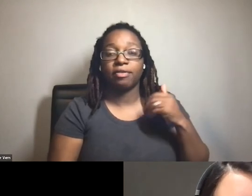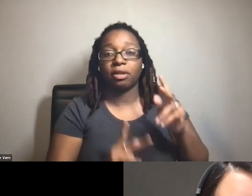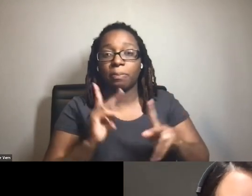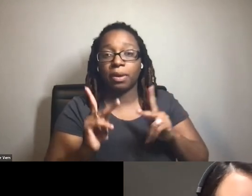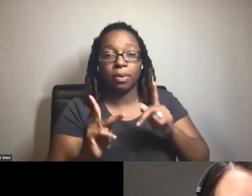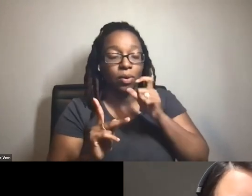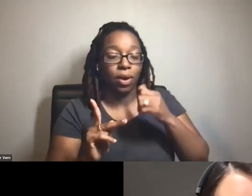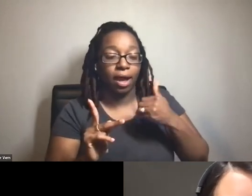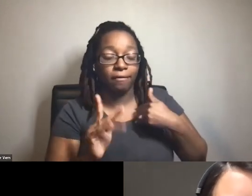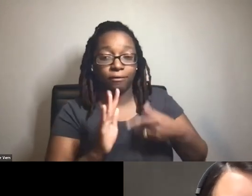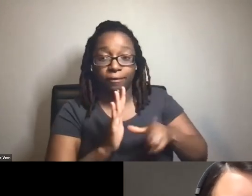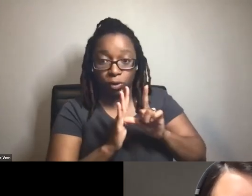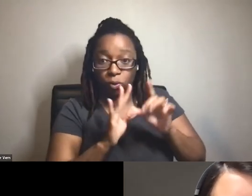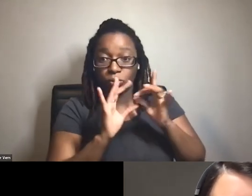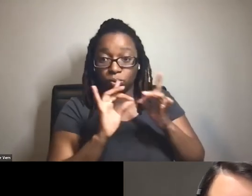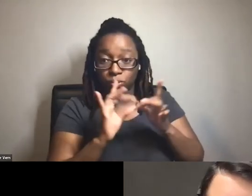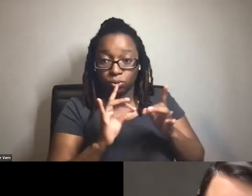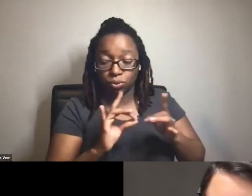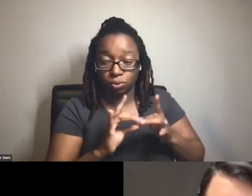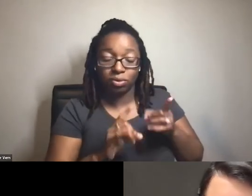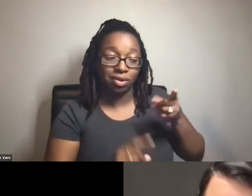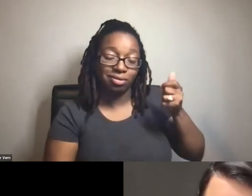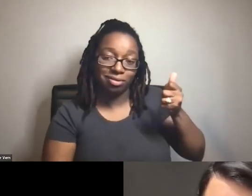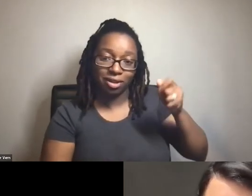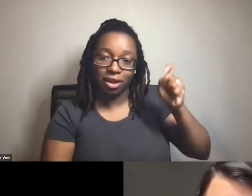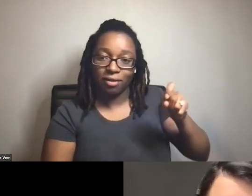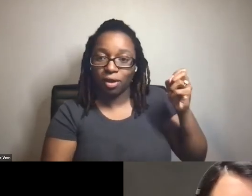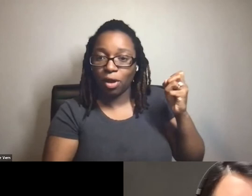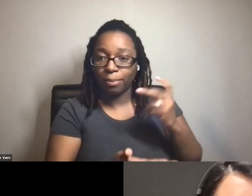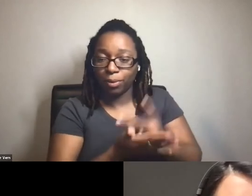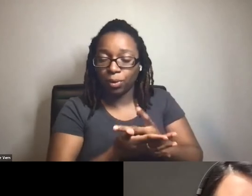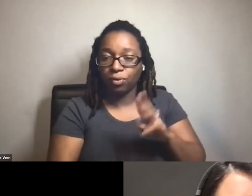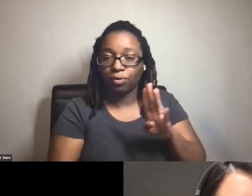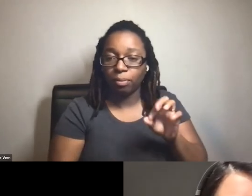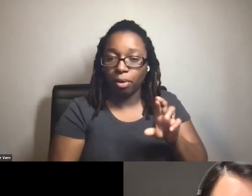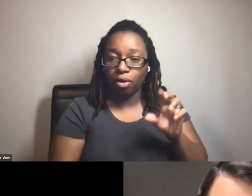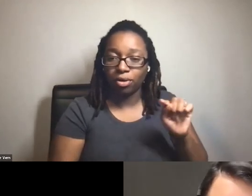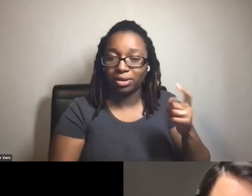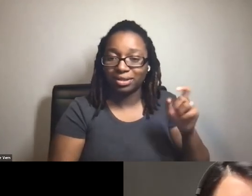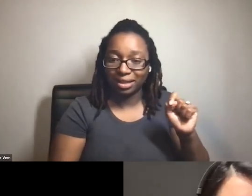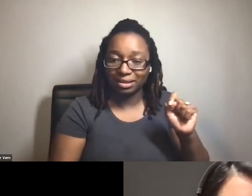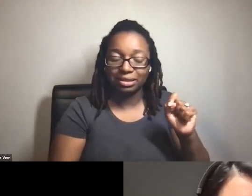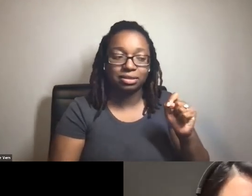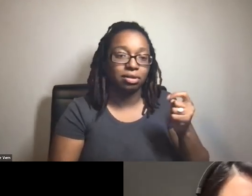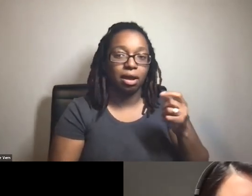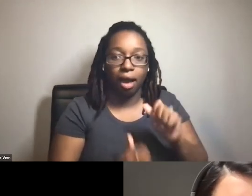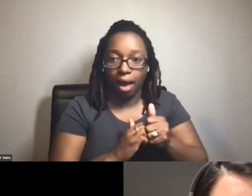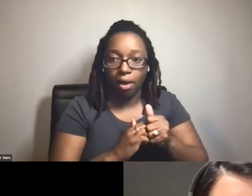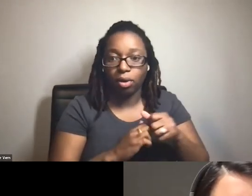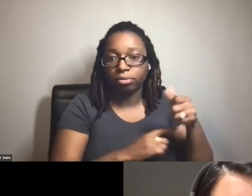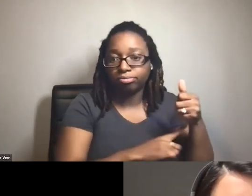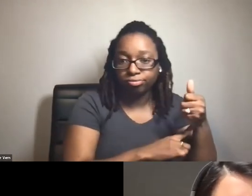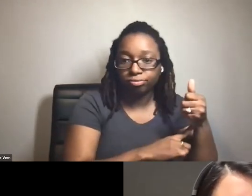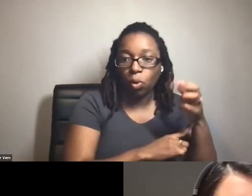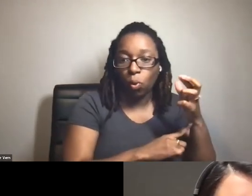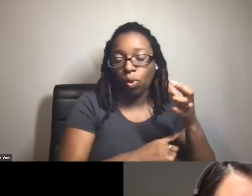these reviews, have them themselves approve the alt text and sort of give it a thumbs up or a thumbs down. Nicole,